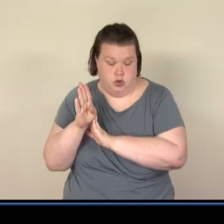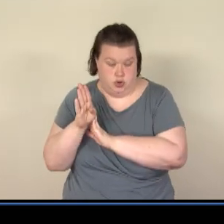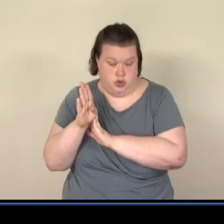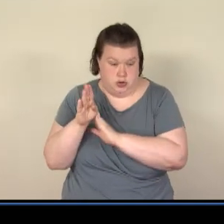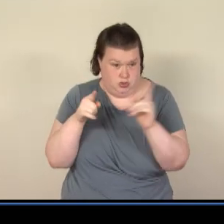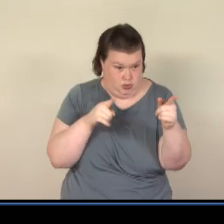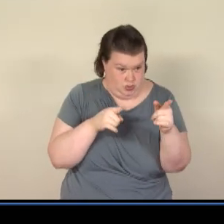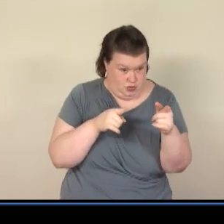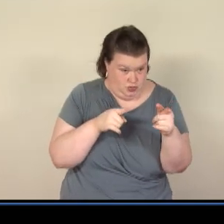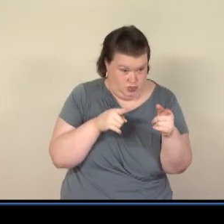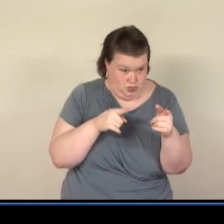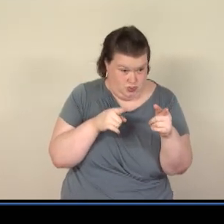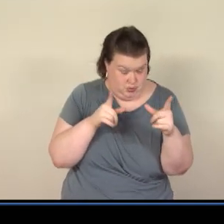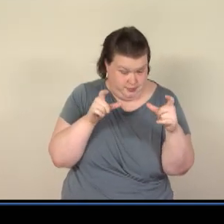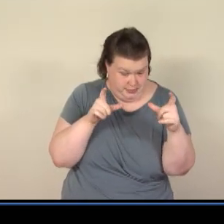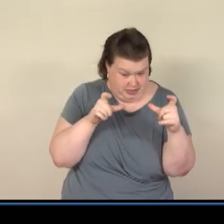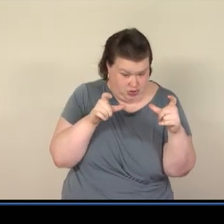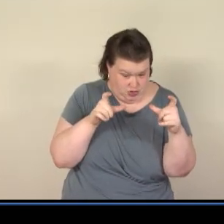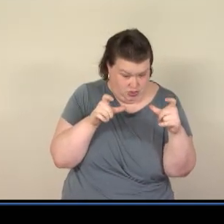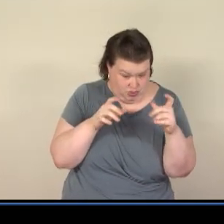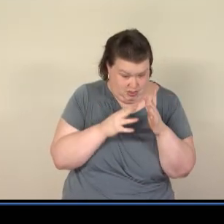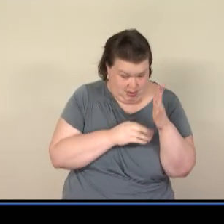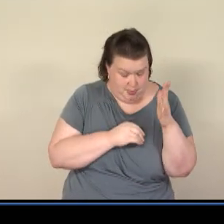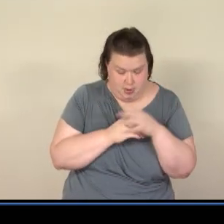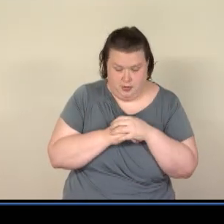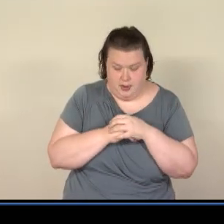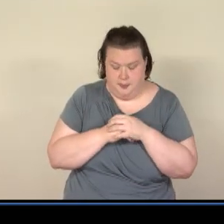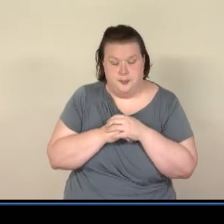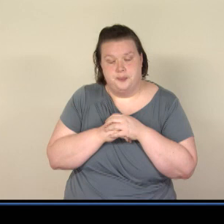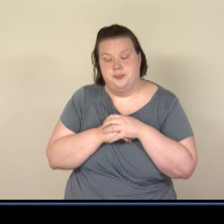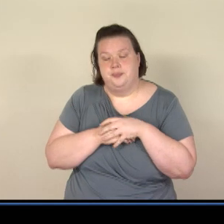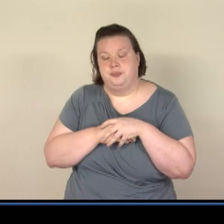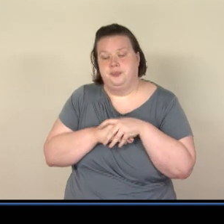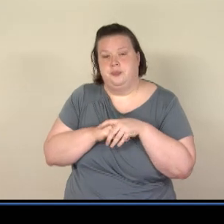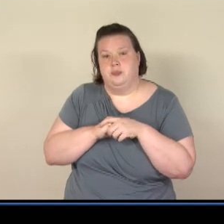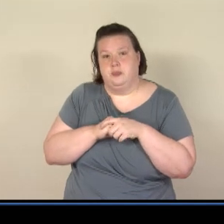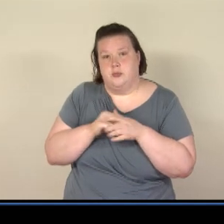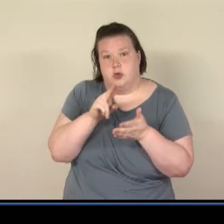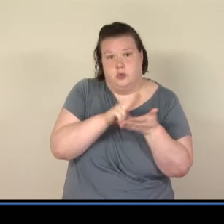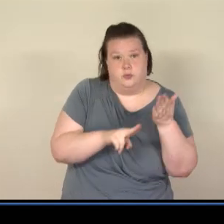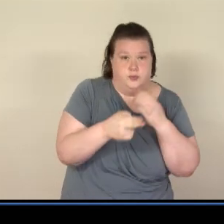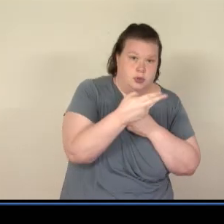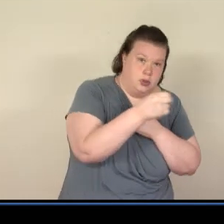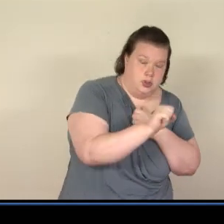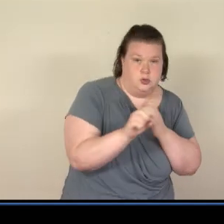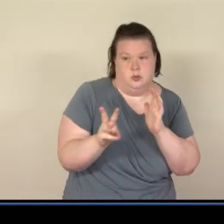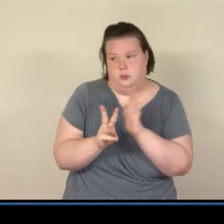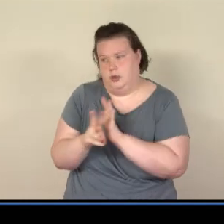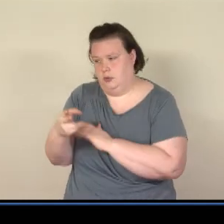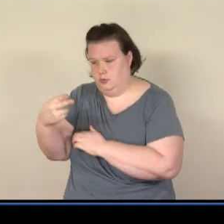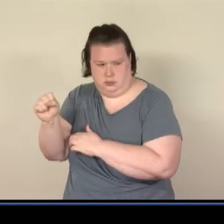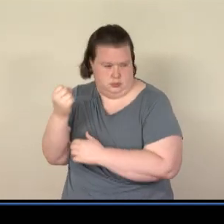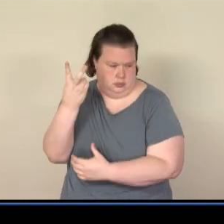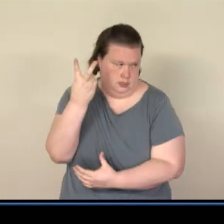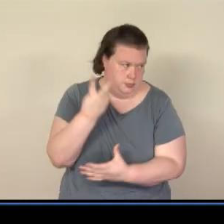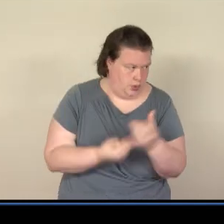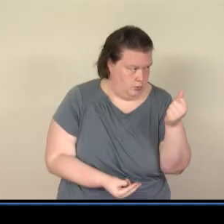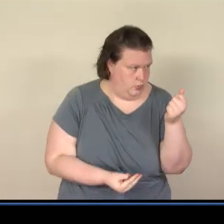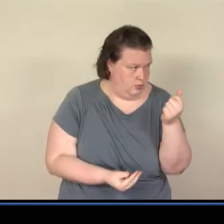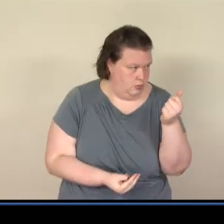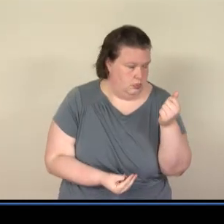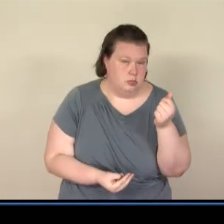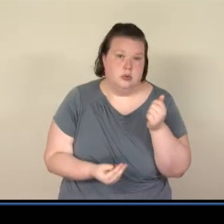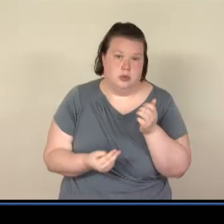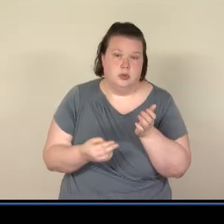Did you get those? Great. Of our beautiful programs from University and Waco High School Academic